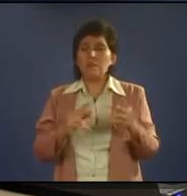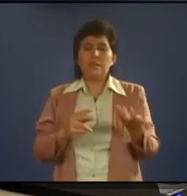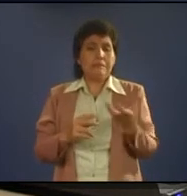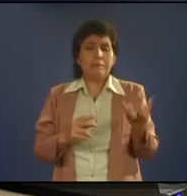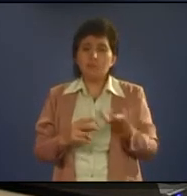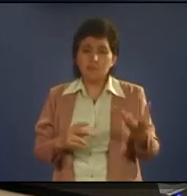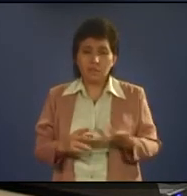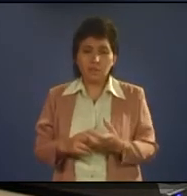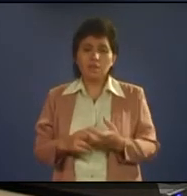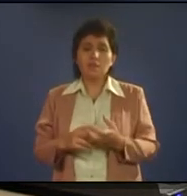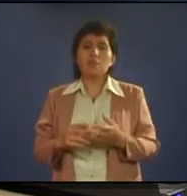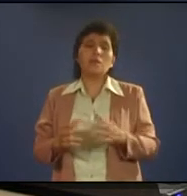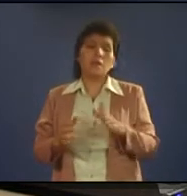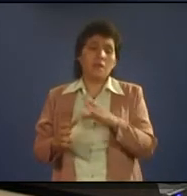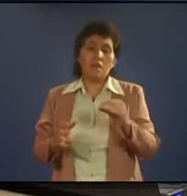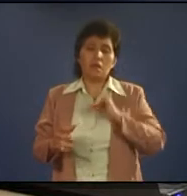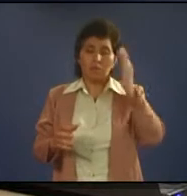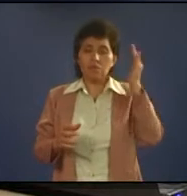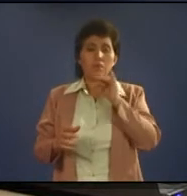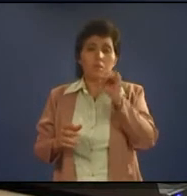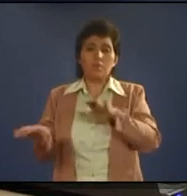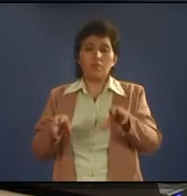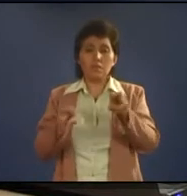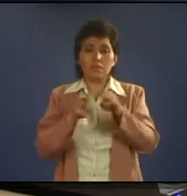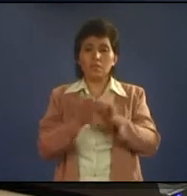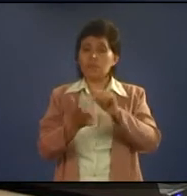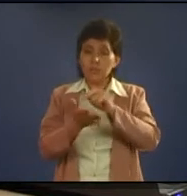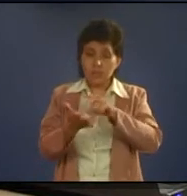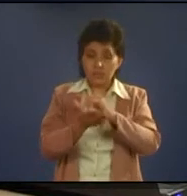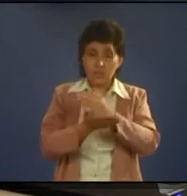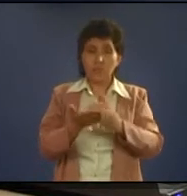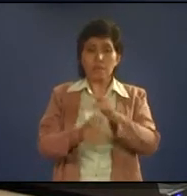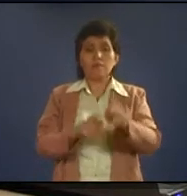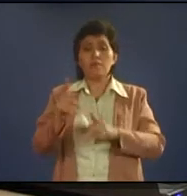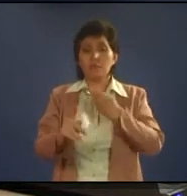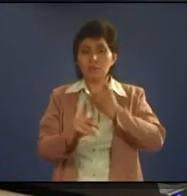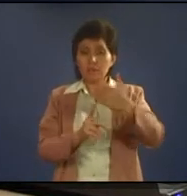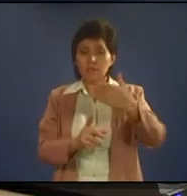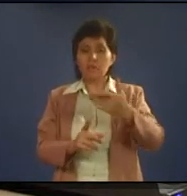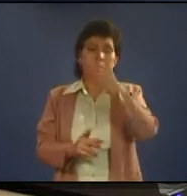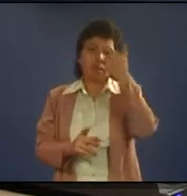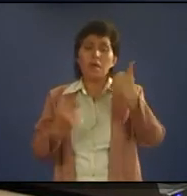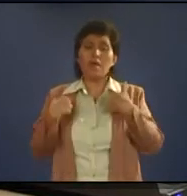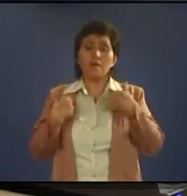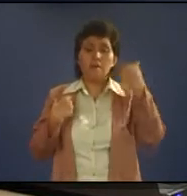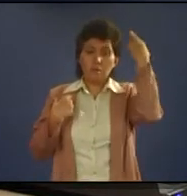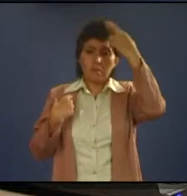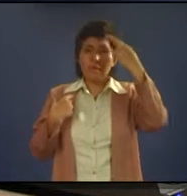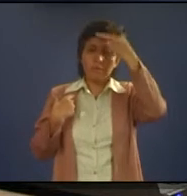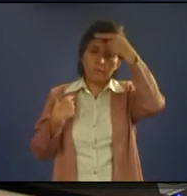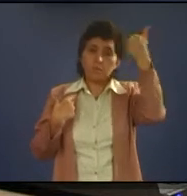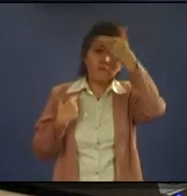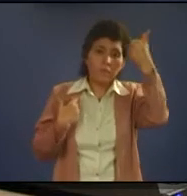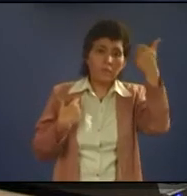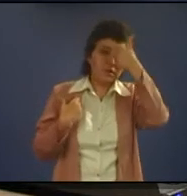do that, okay? Now, some people kick off. There are different sort of reasons why people might kick you out or might kick me out.